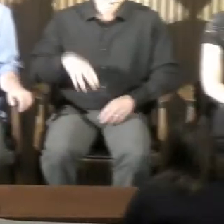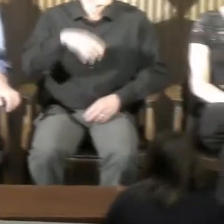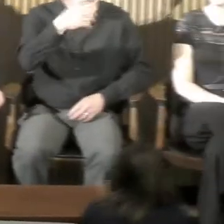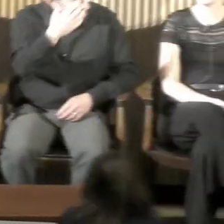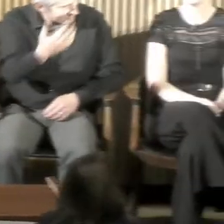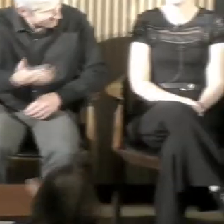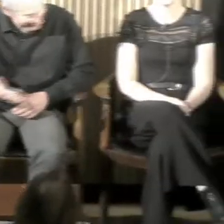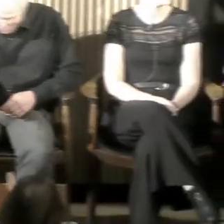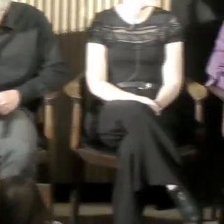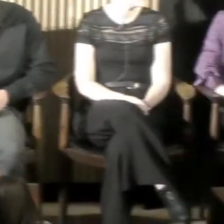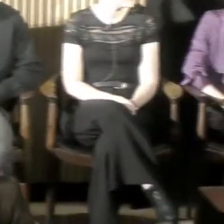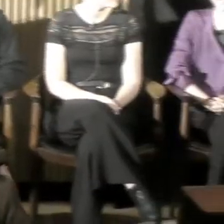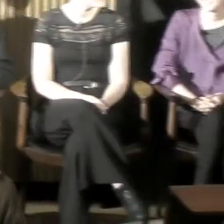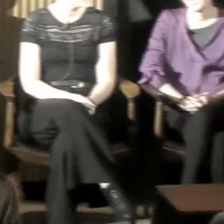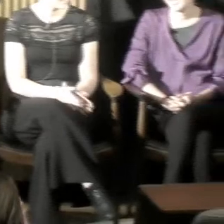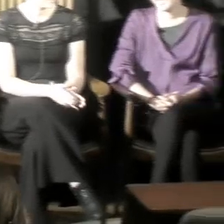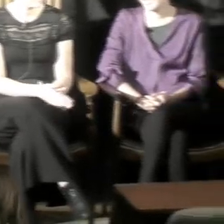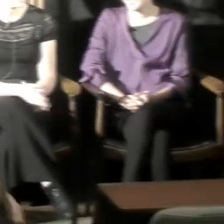Forum Theatre.